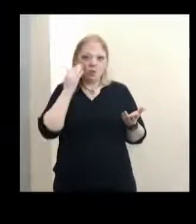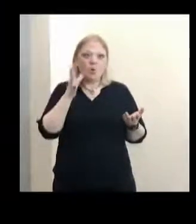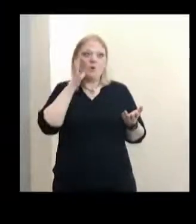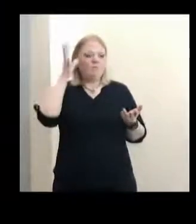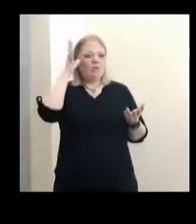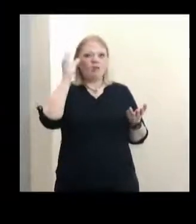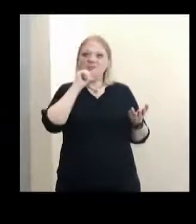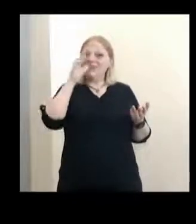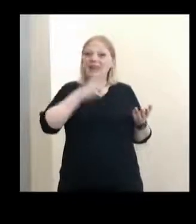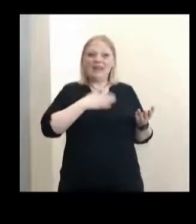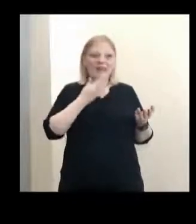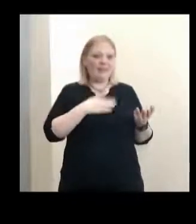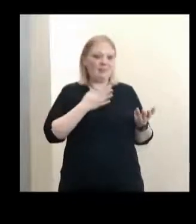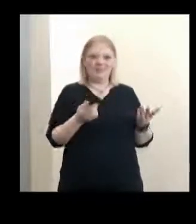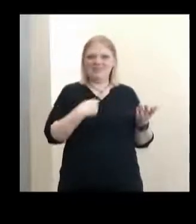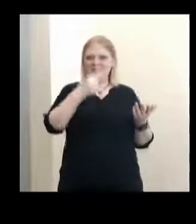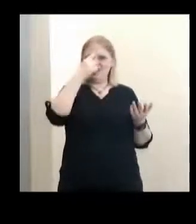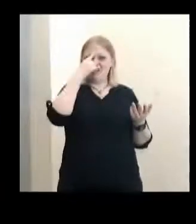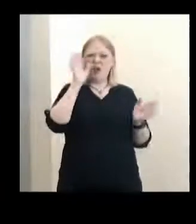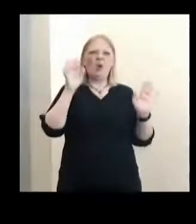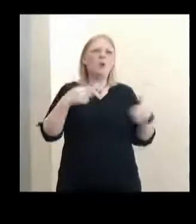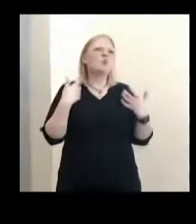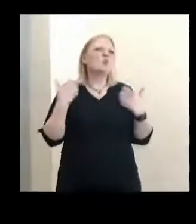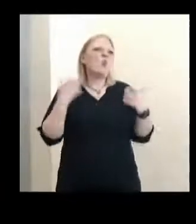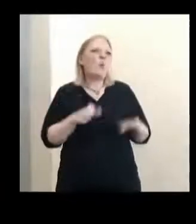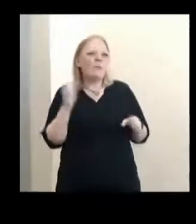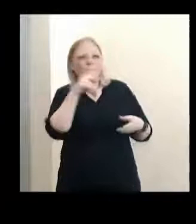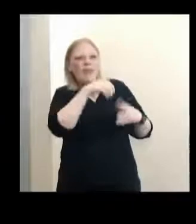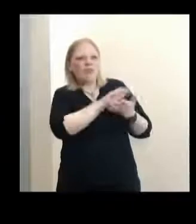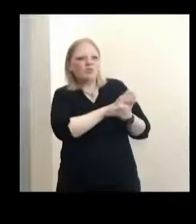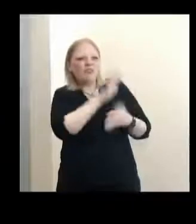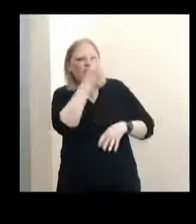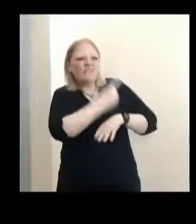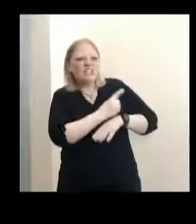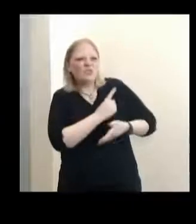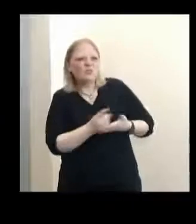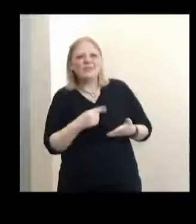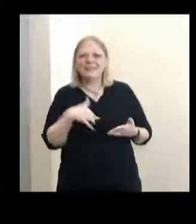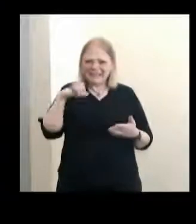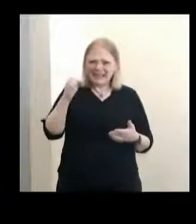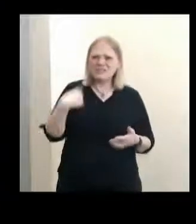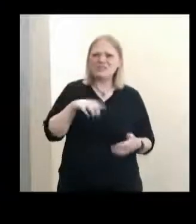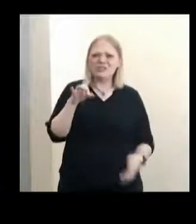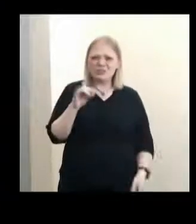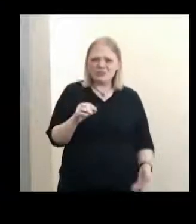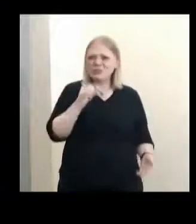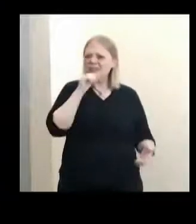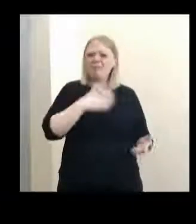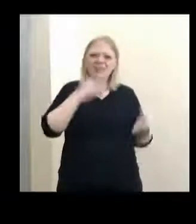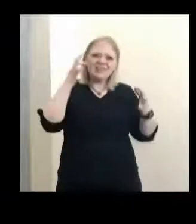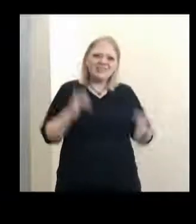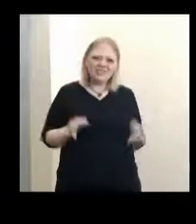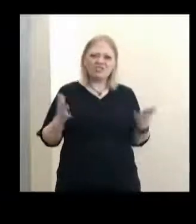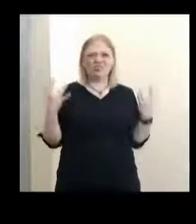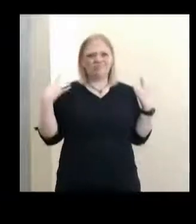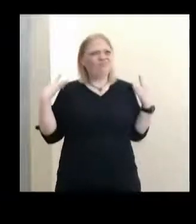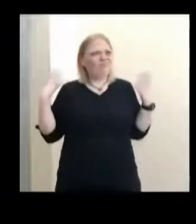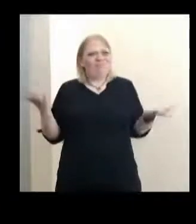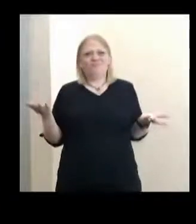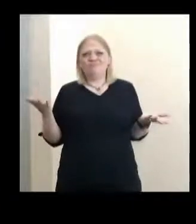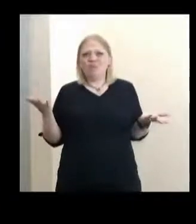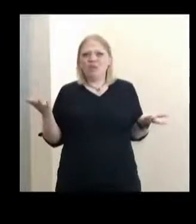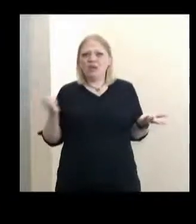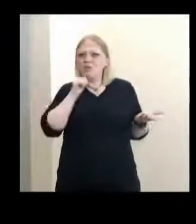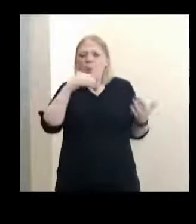happy. They think we don't want them in school 5 days a week. We want them in school 5 days a week. It's not my decision. We don't have